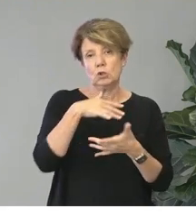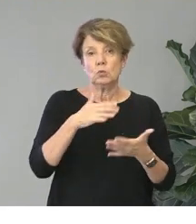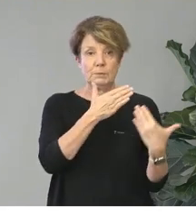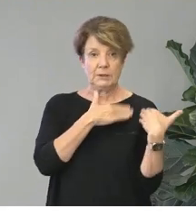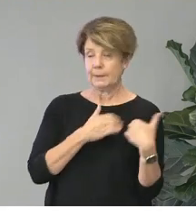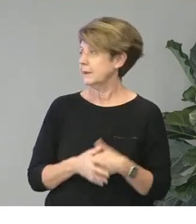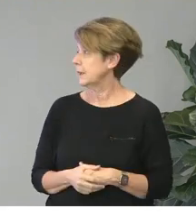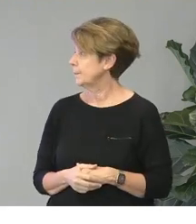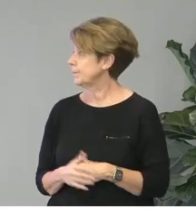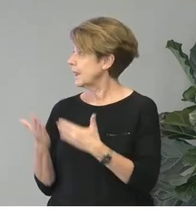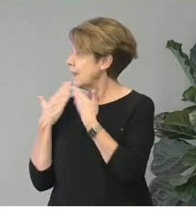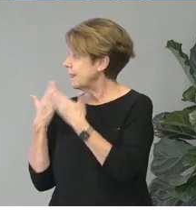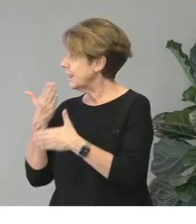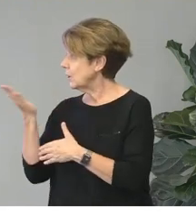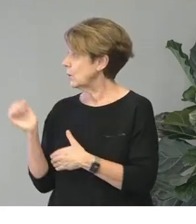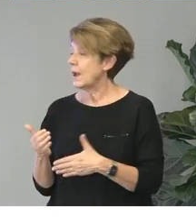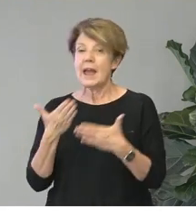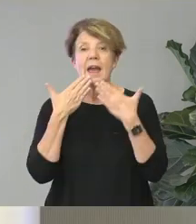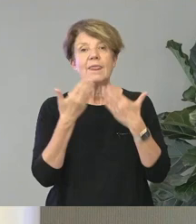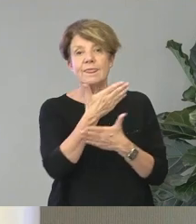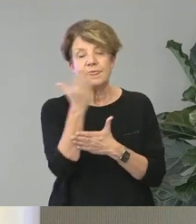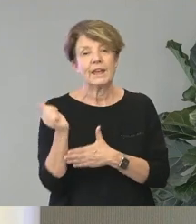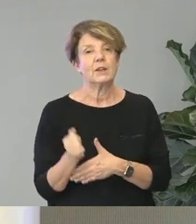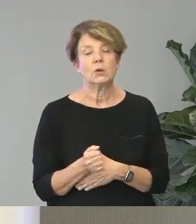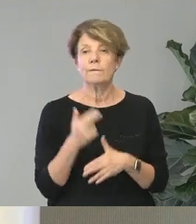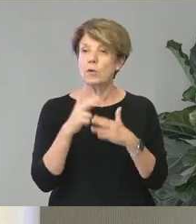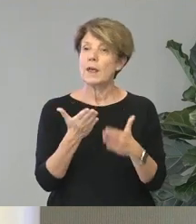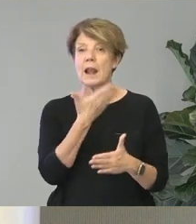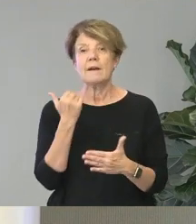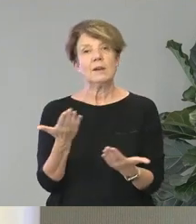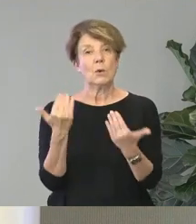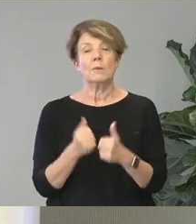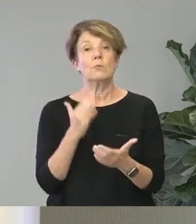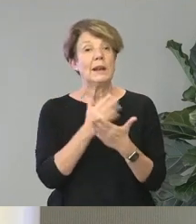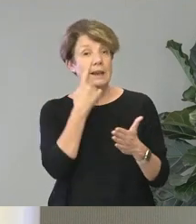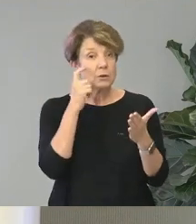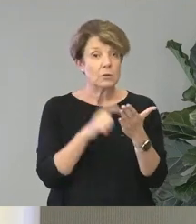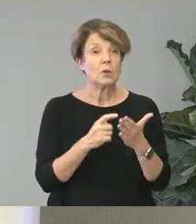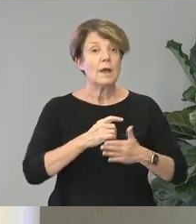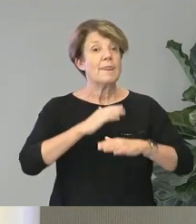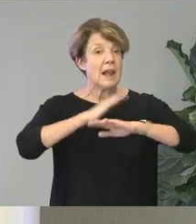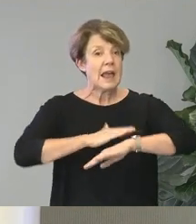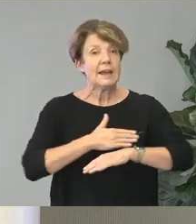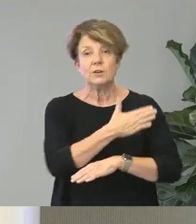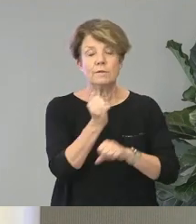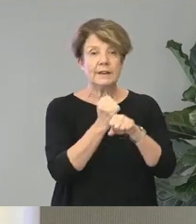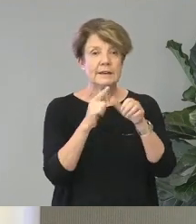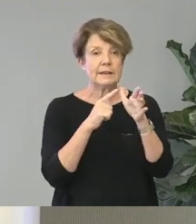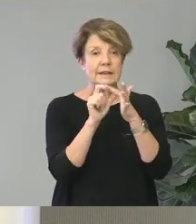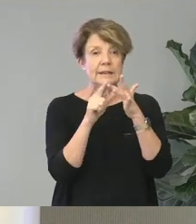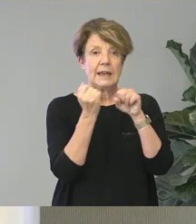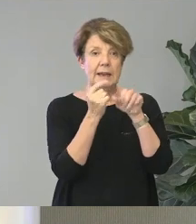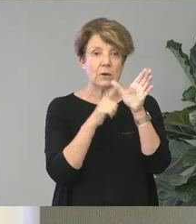Hello everyone, thanks Mohammed, and thank you Michael for that lovely welcome. I also acknowledge that we're on the land of the Gadigal people of the Eora